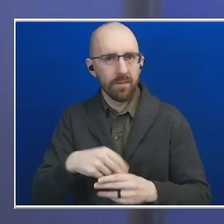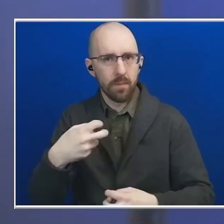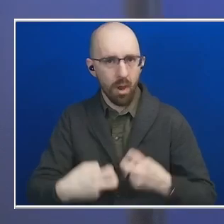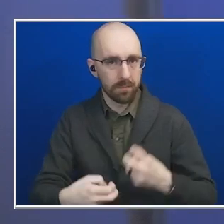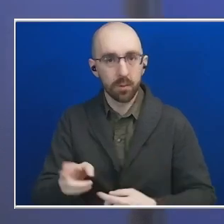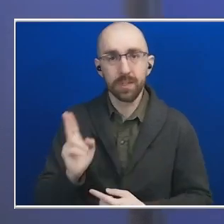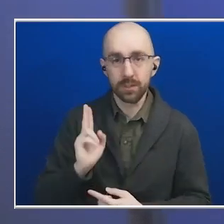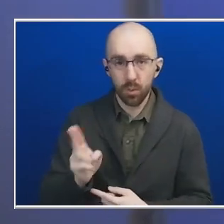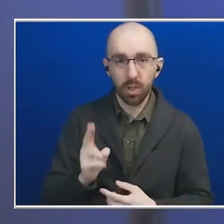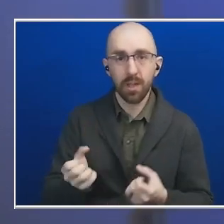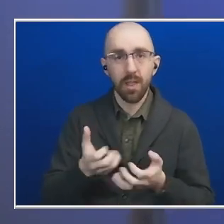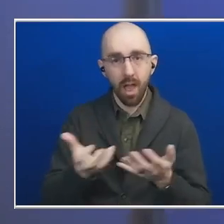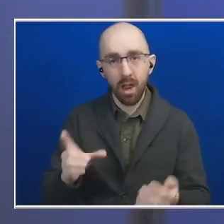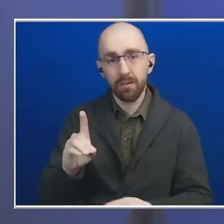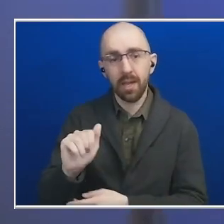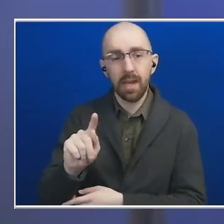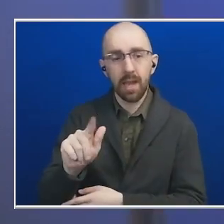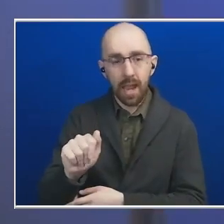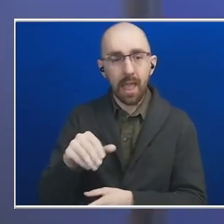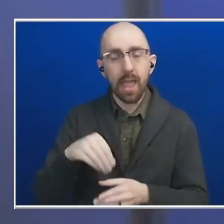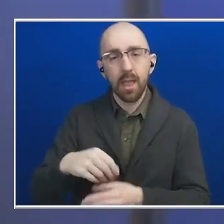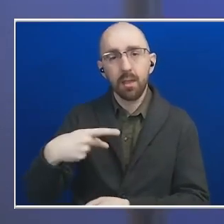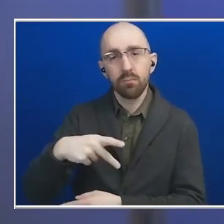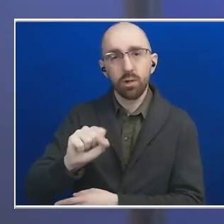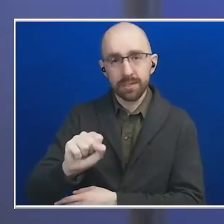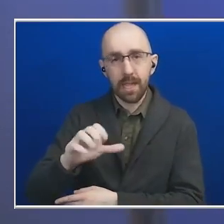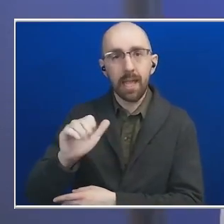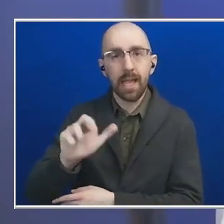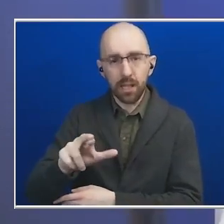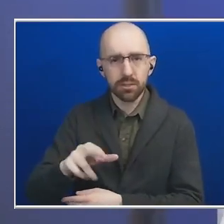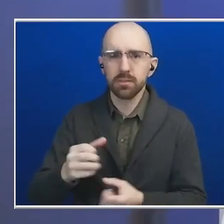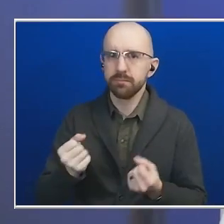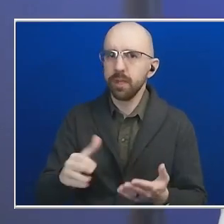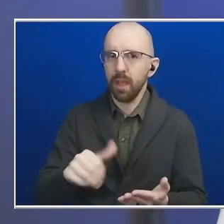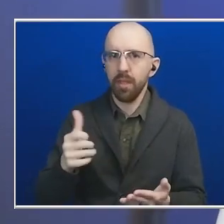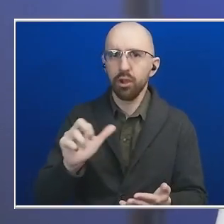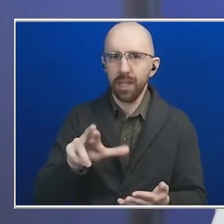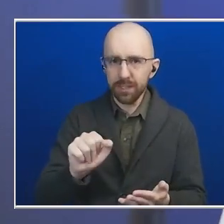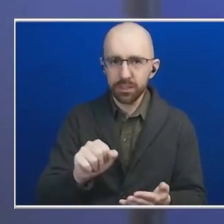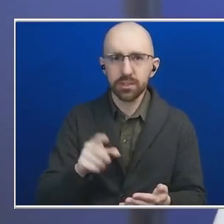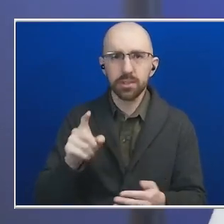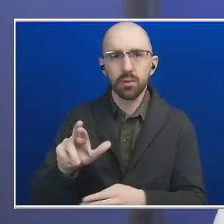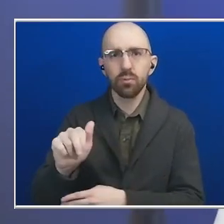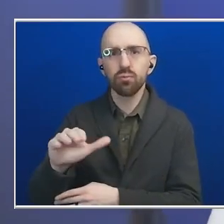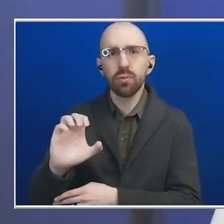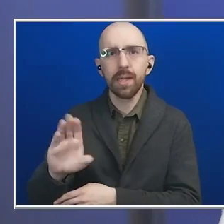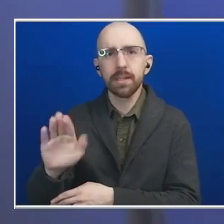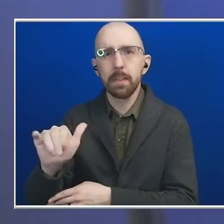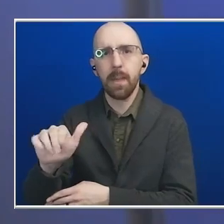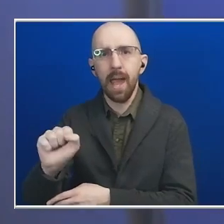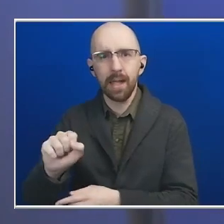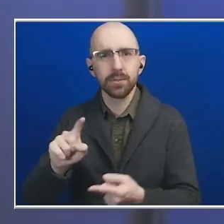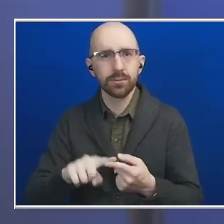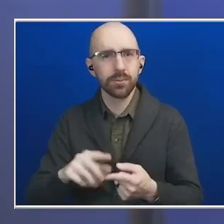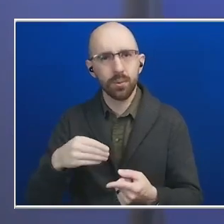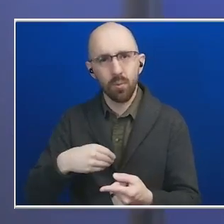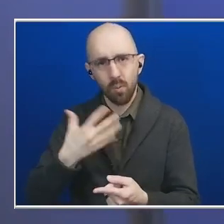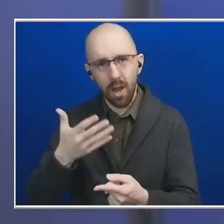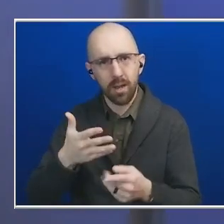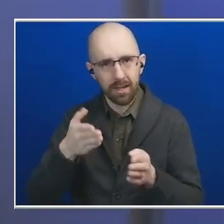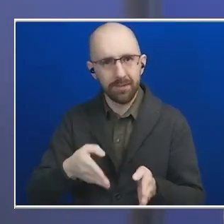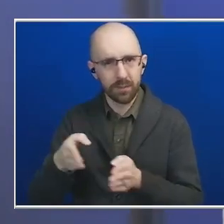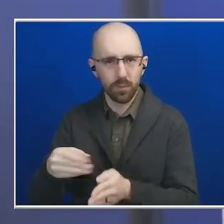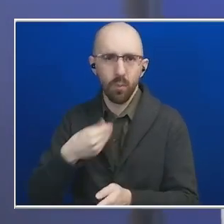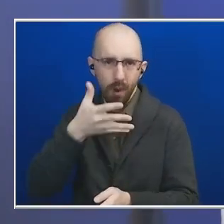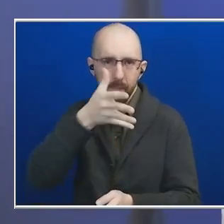data in prostate cancer, and I'm sure in a lot of cancers, are racially biased towards Caucasian individuals, white men. And